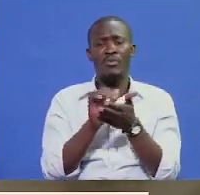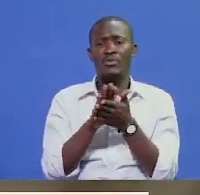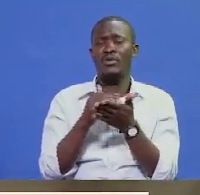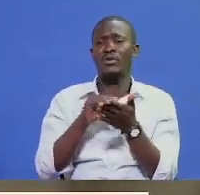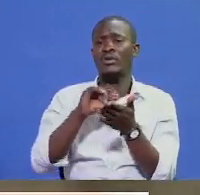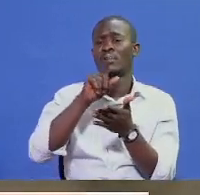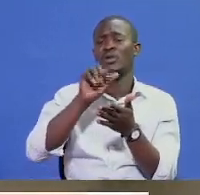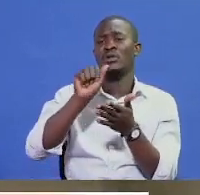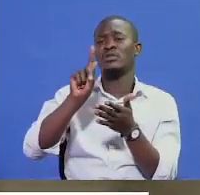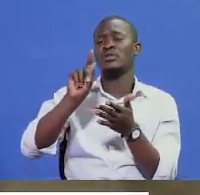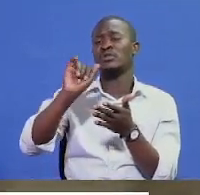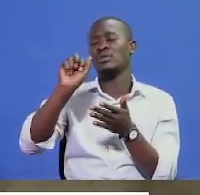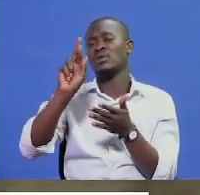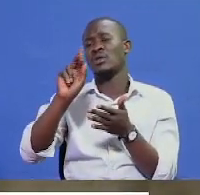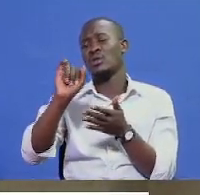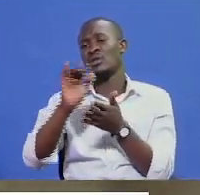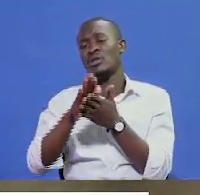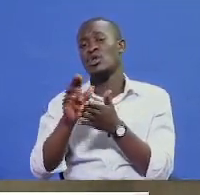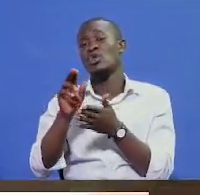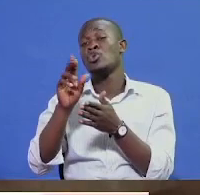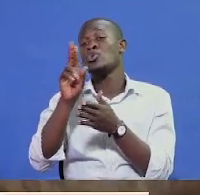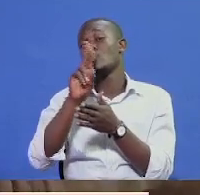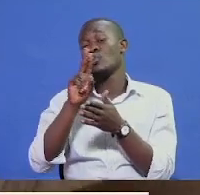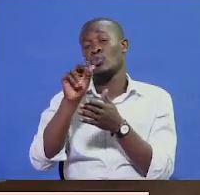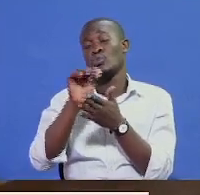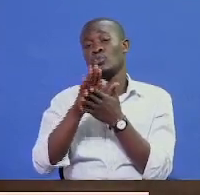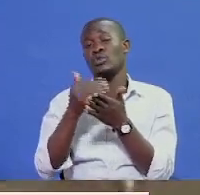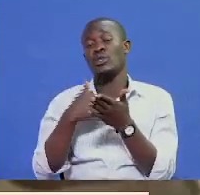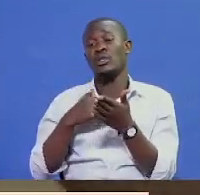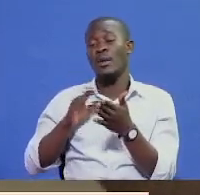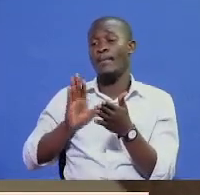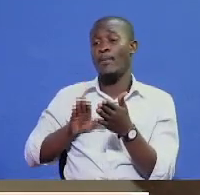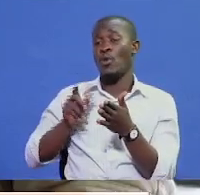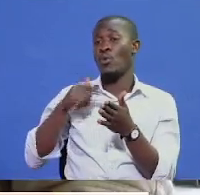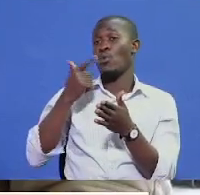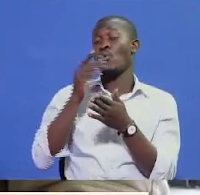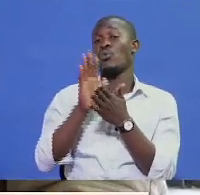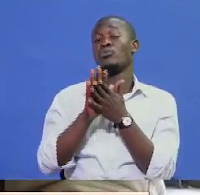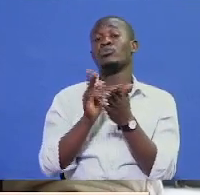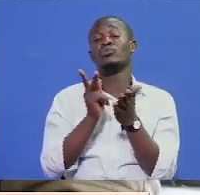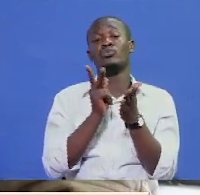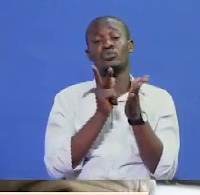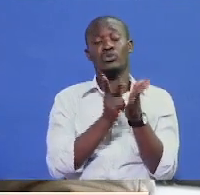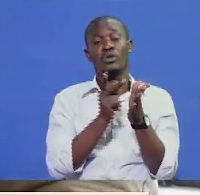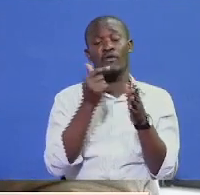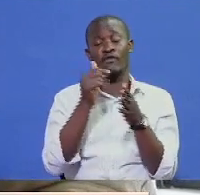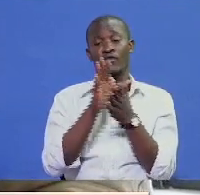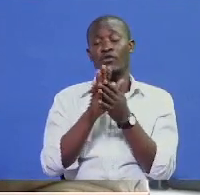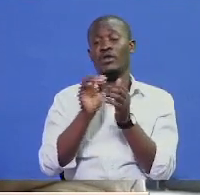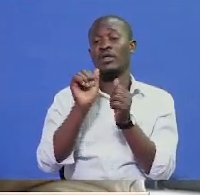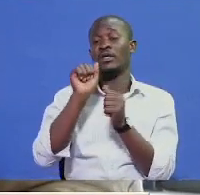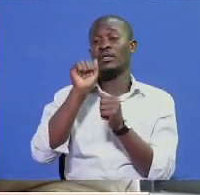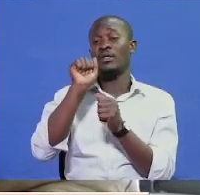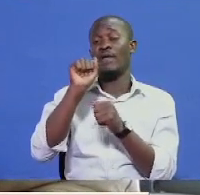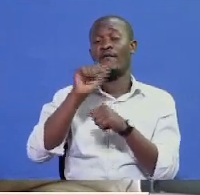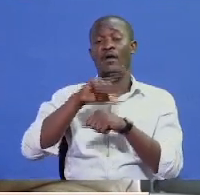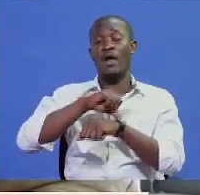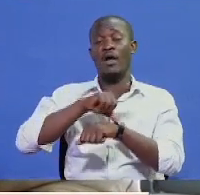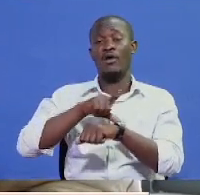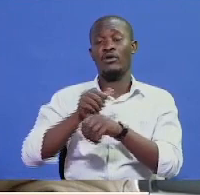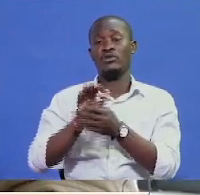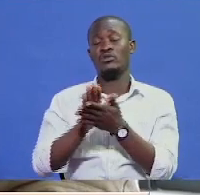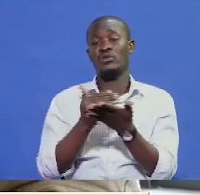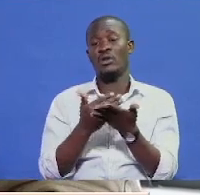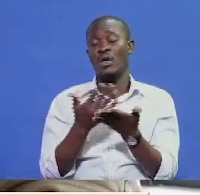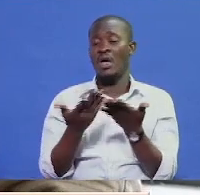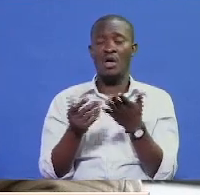Zakira, Mina ni salama kutumia na mwanamke anaweza kukaa nayo kwa muda wa saa 5 hadi 10